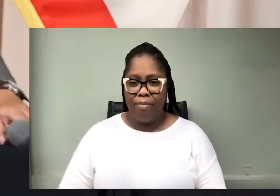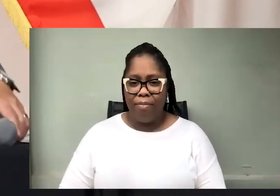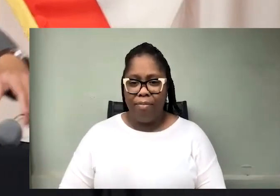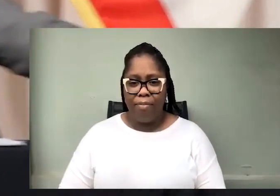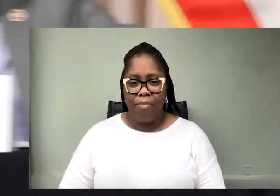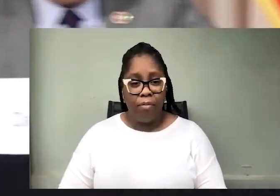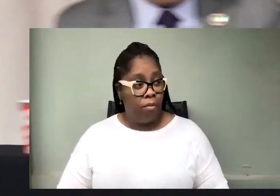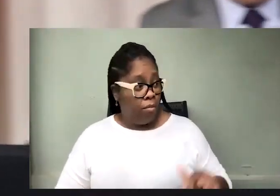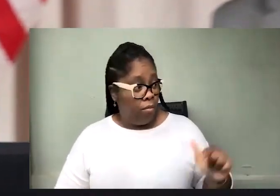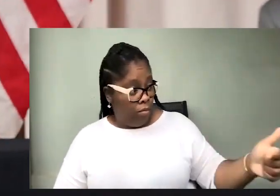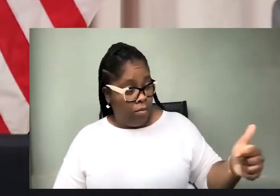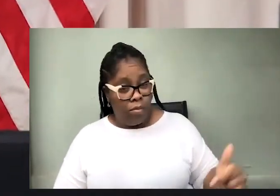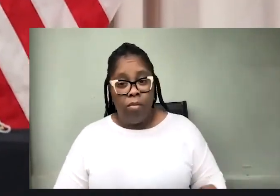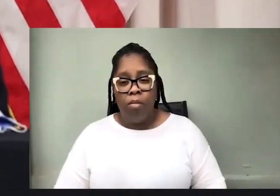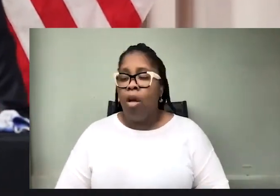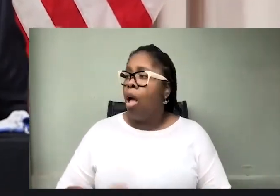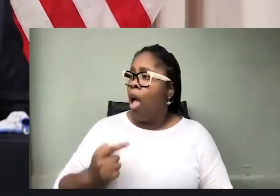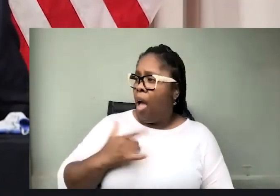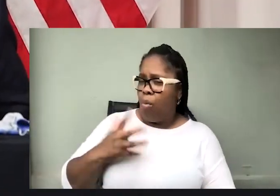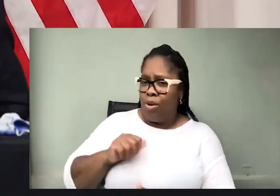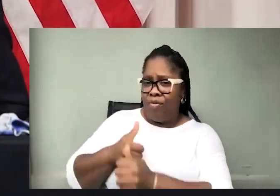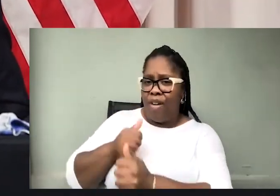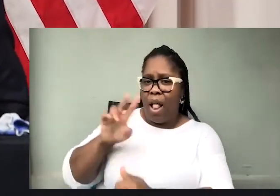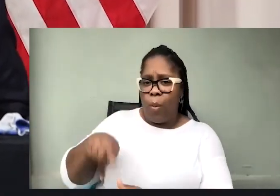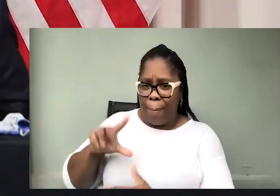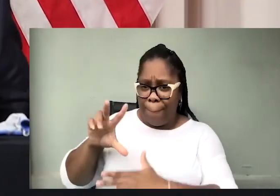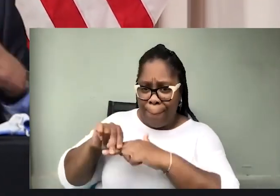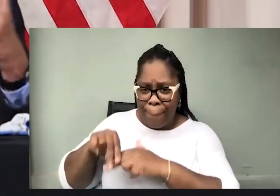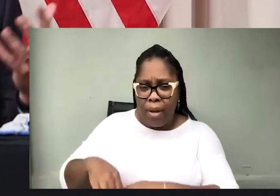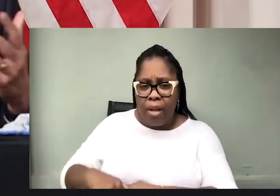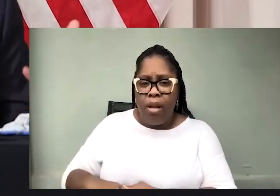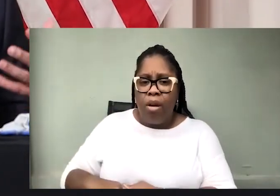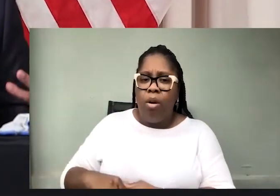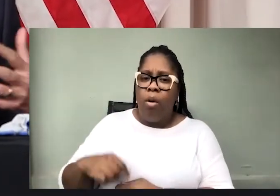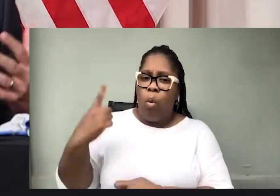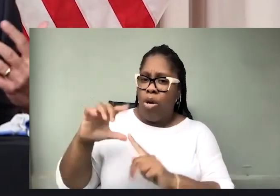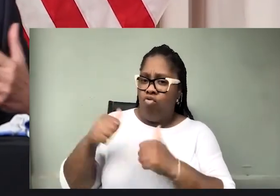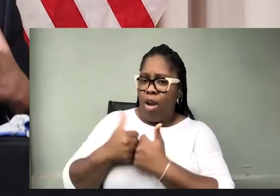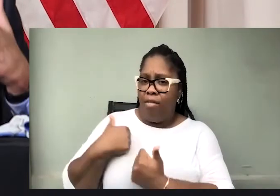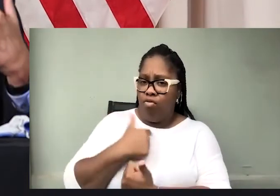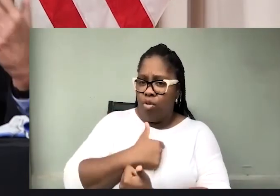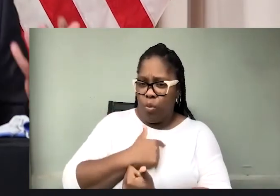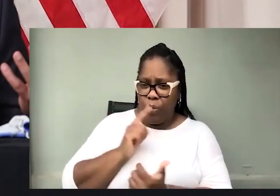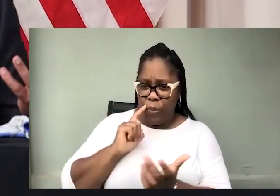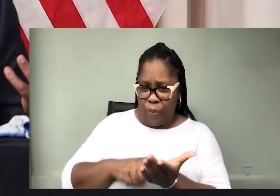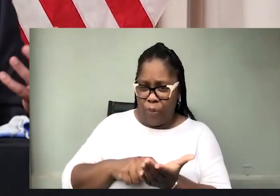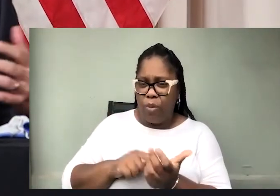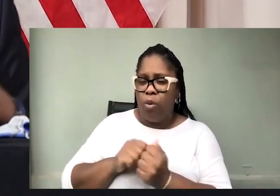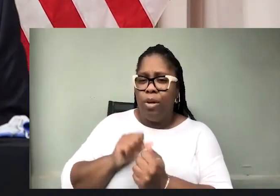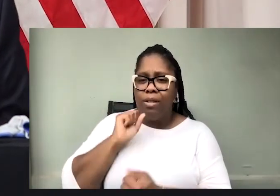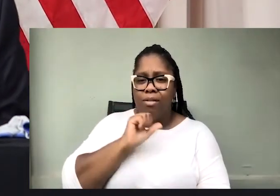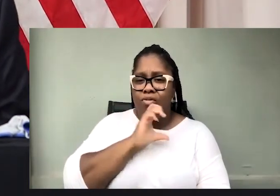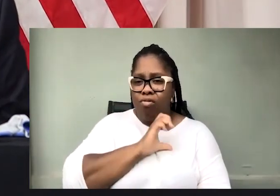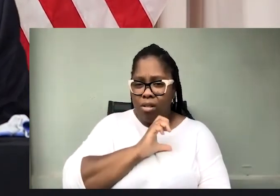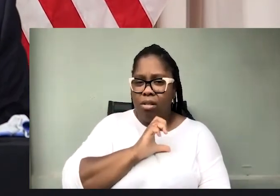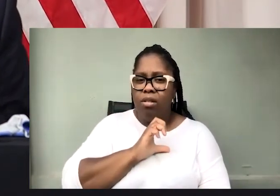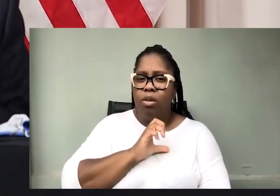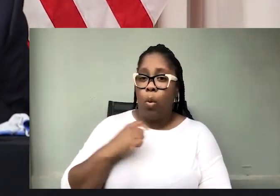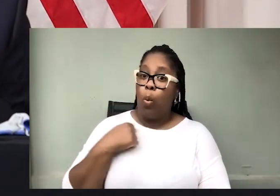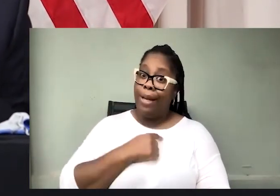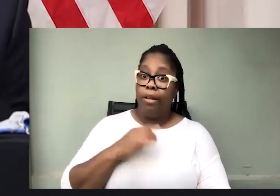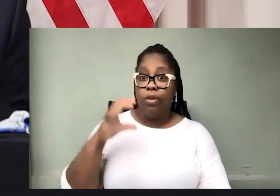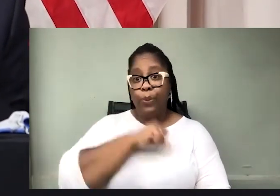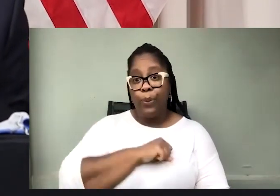Senator Umberg? Let me just follow on Senator Min's point. One of the challenges we have with seniors is that we